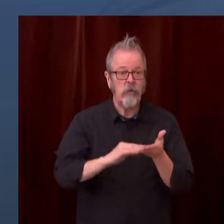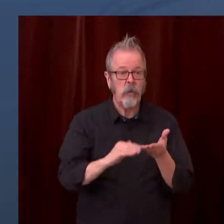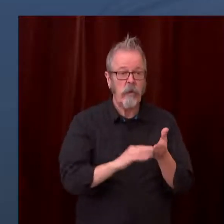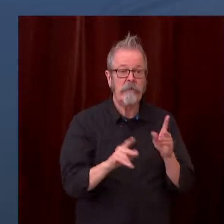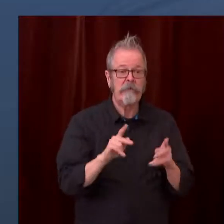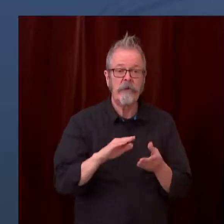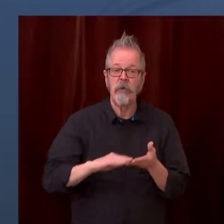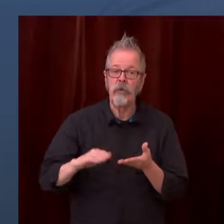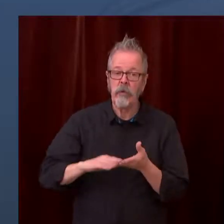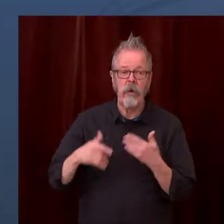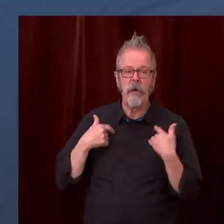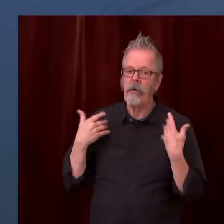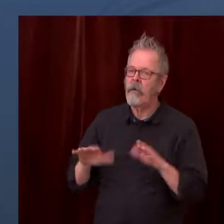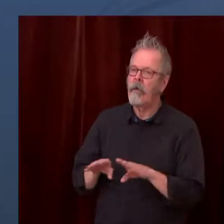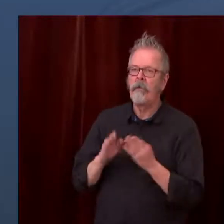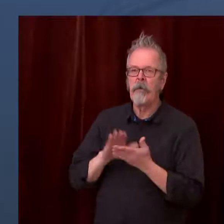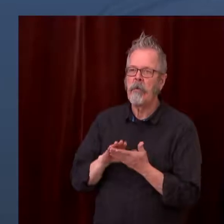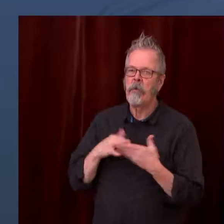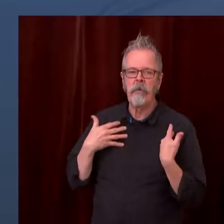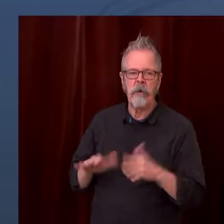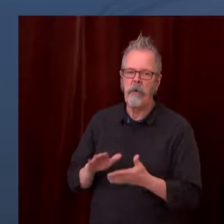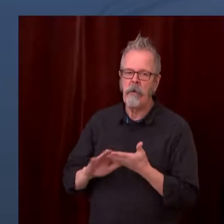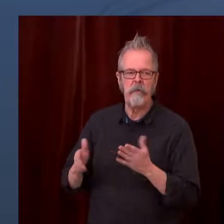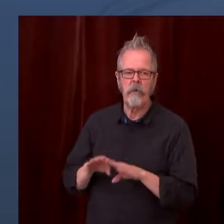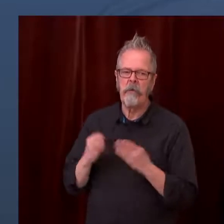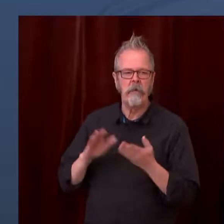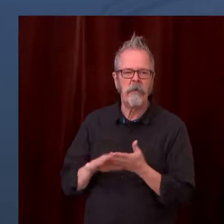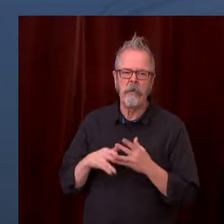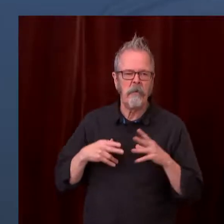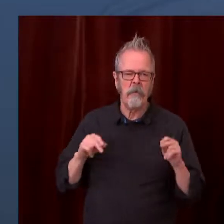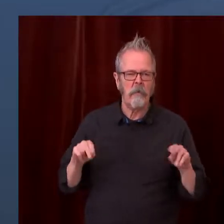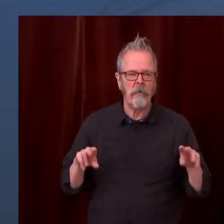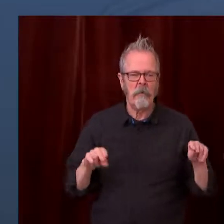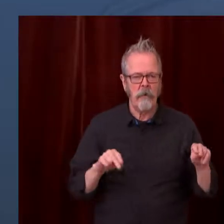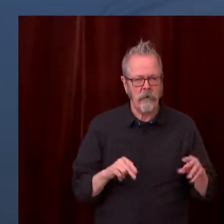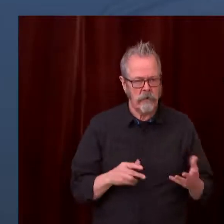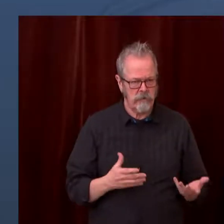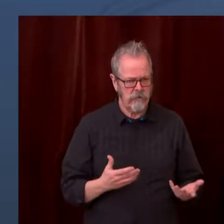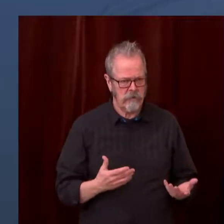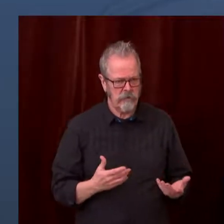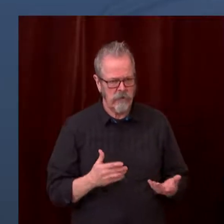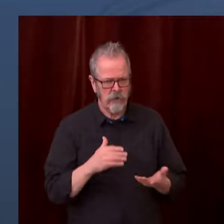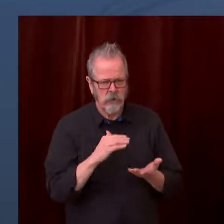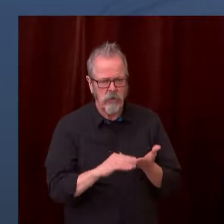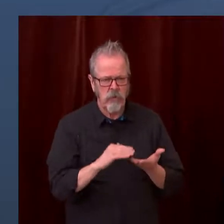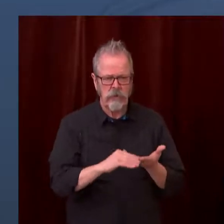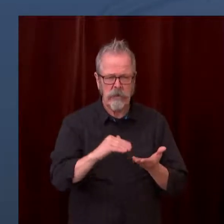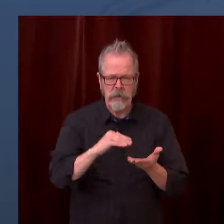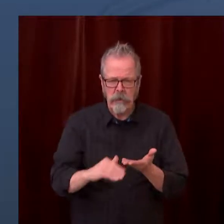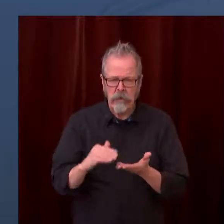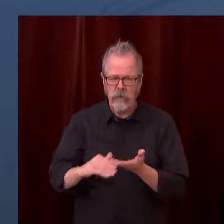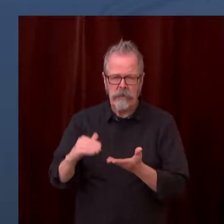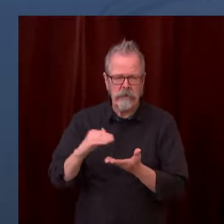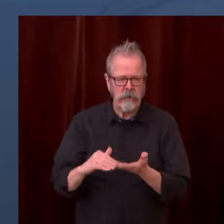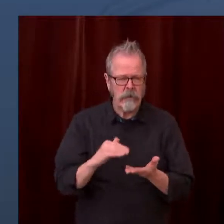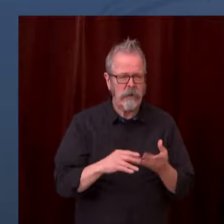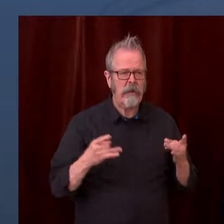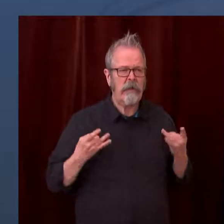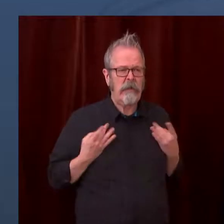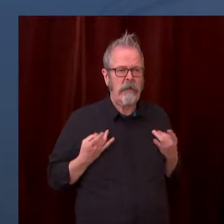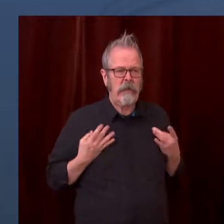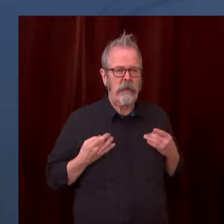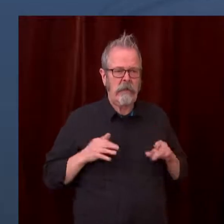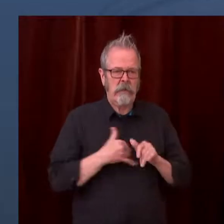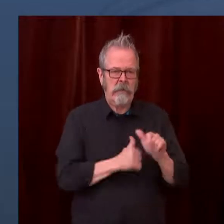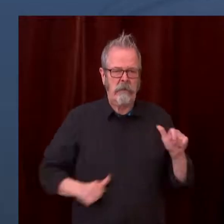just a little bit tiresome, frankly. We know that we have 1,400 schools today in the state of